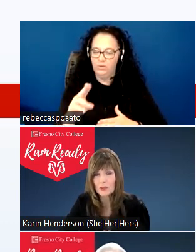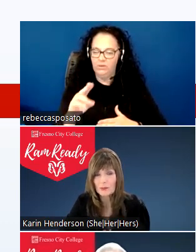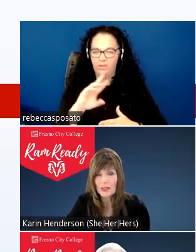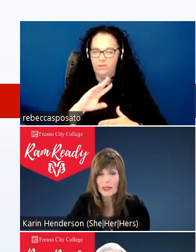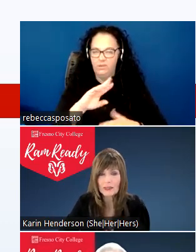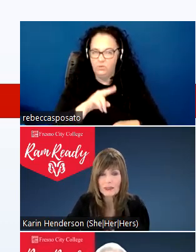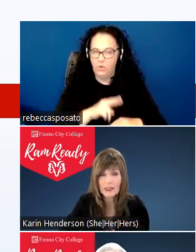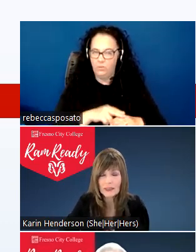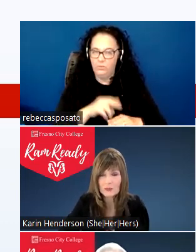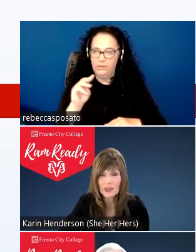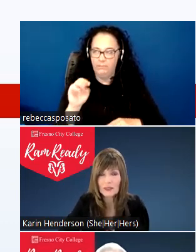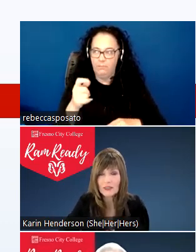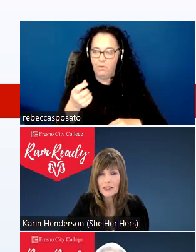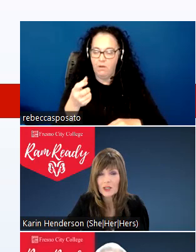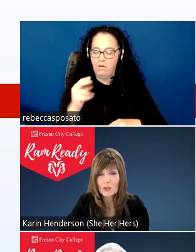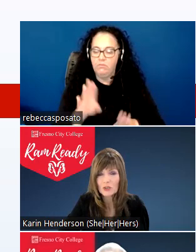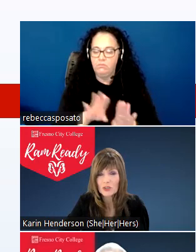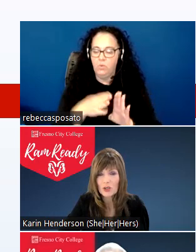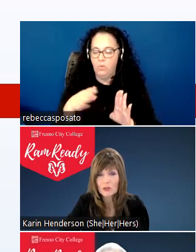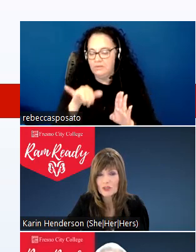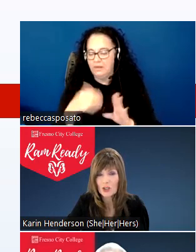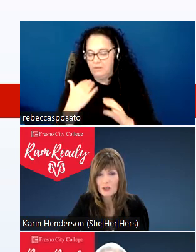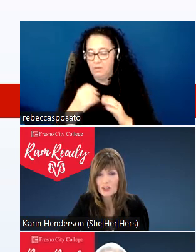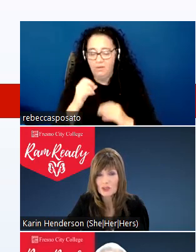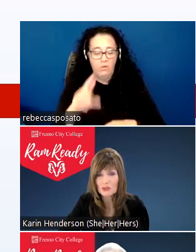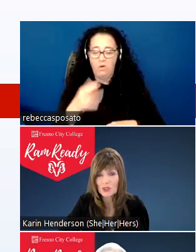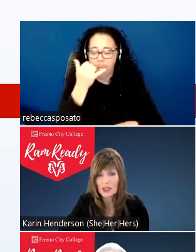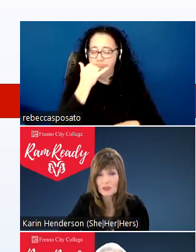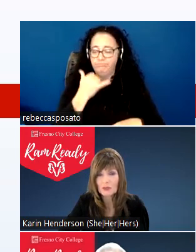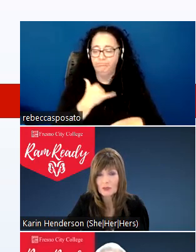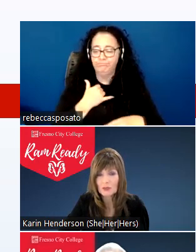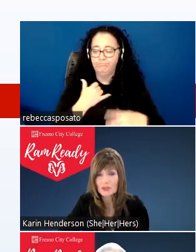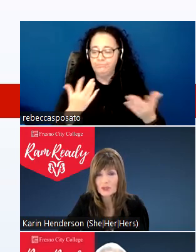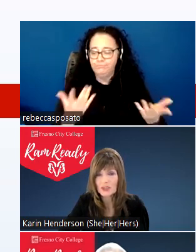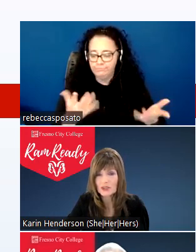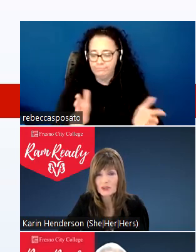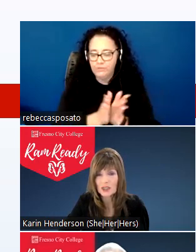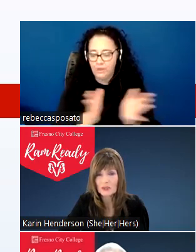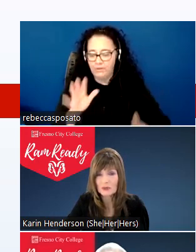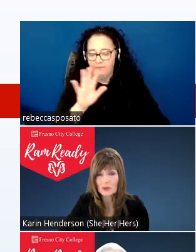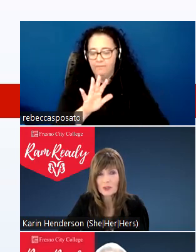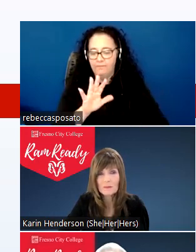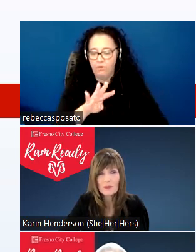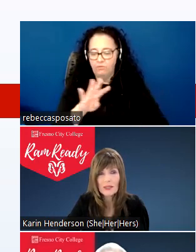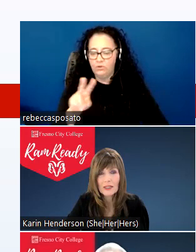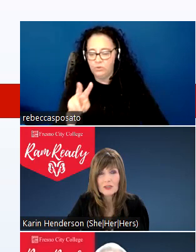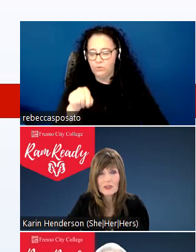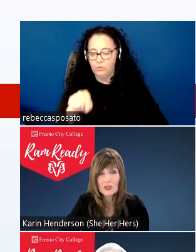will open up that email, or you can always call the general line